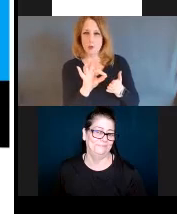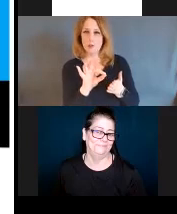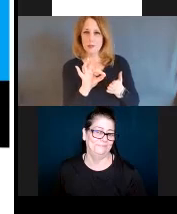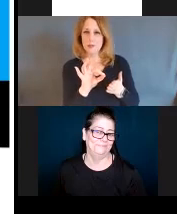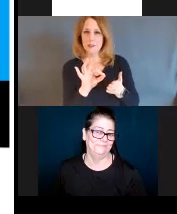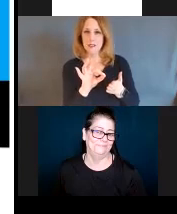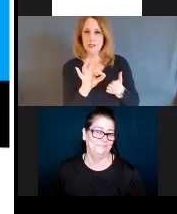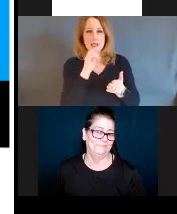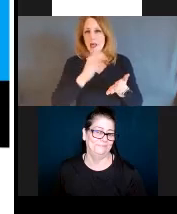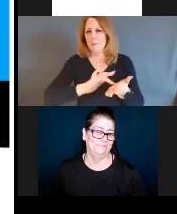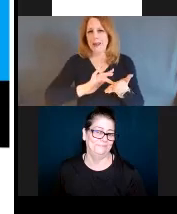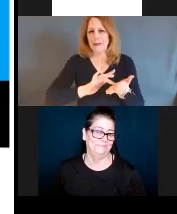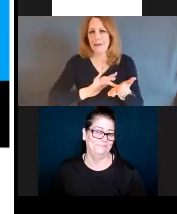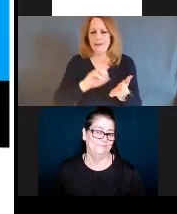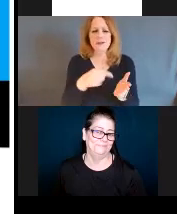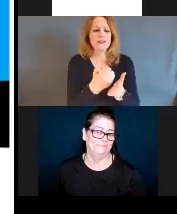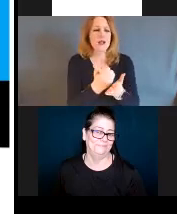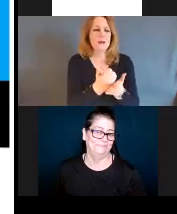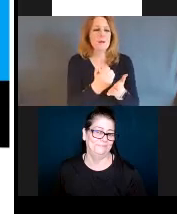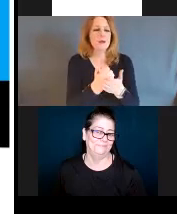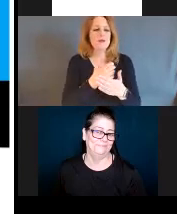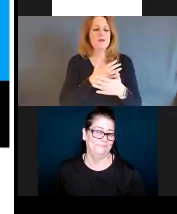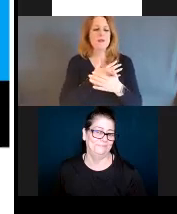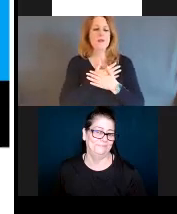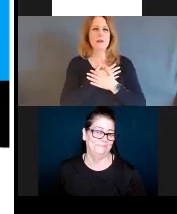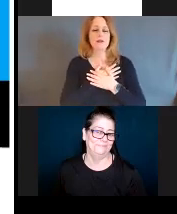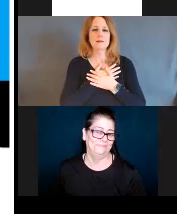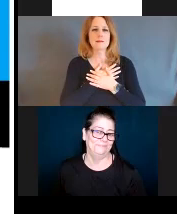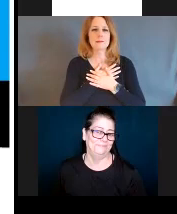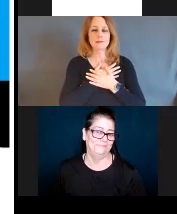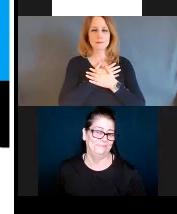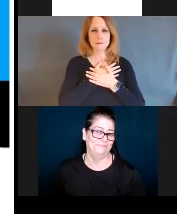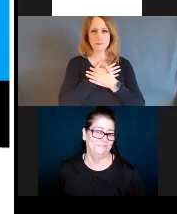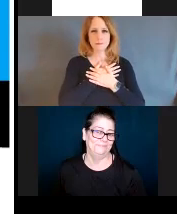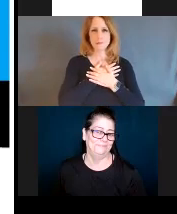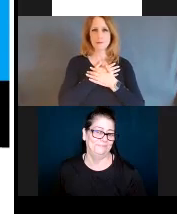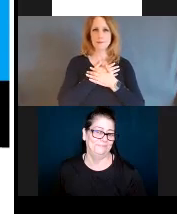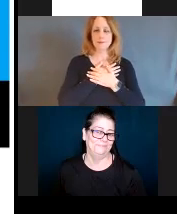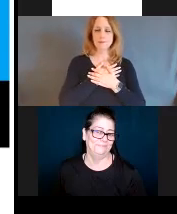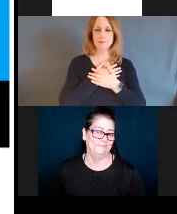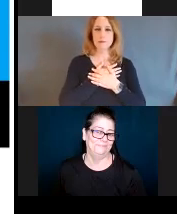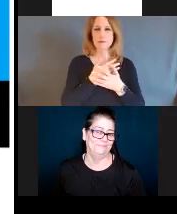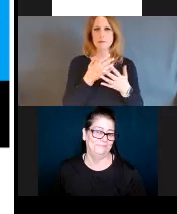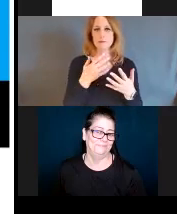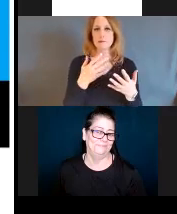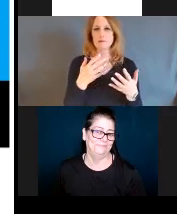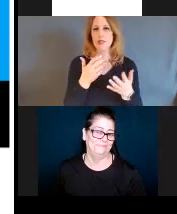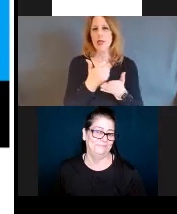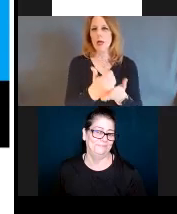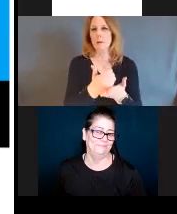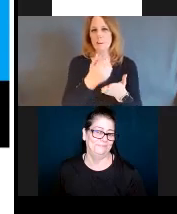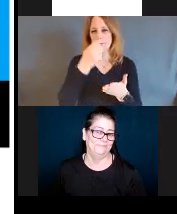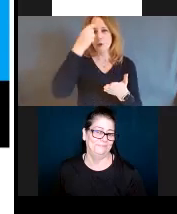not medical. This is just helping you kind of relax and get into a state where your